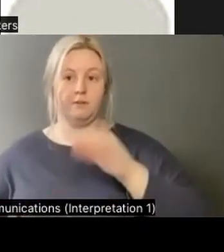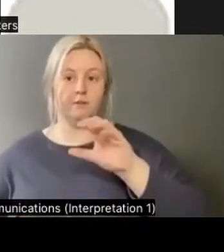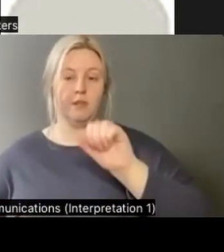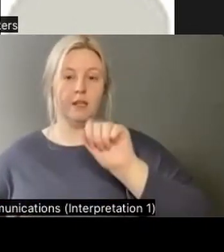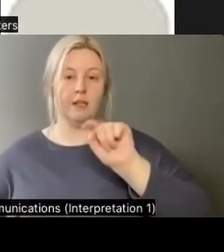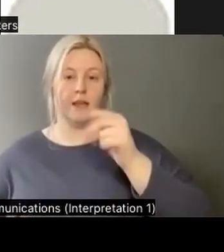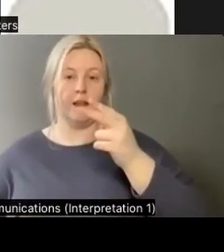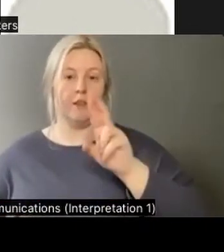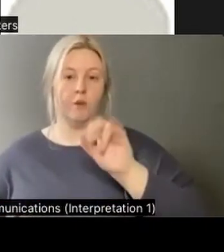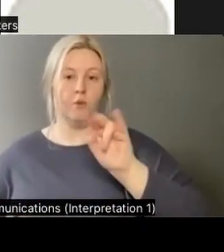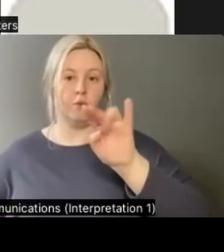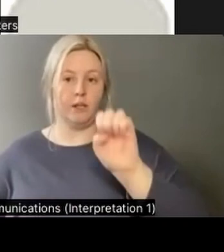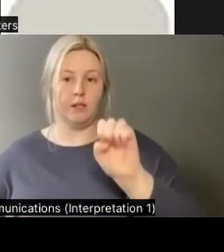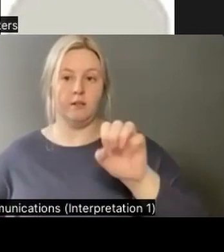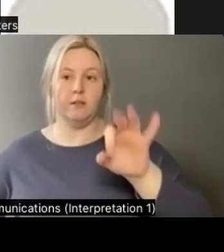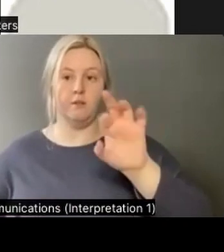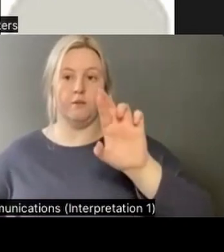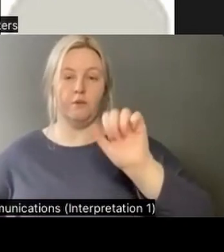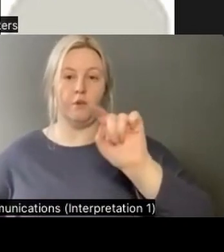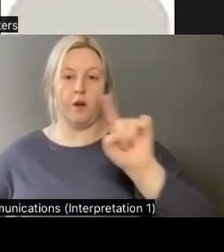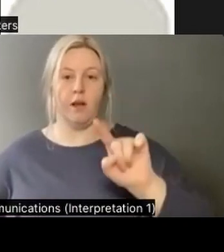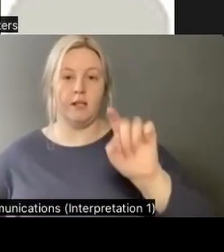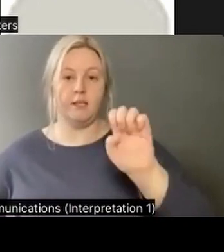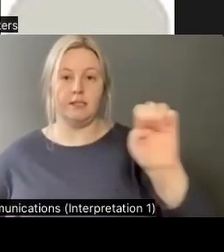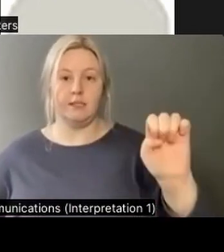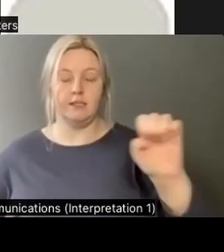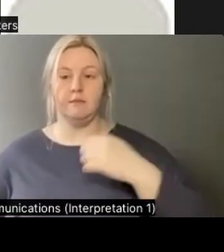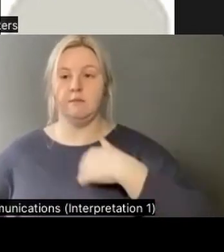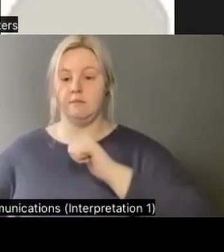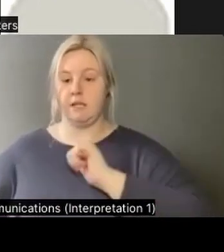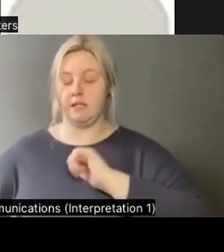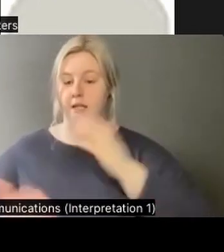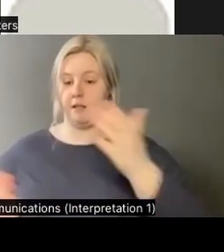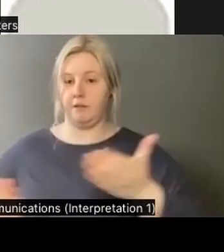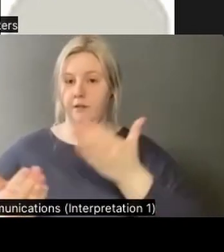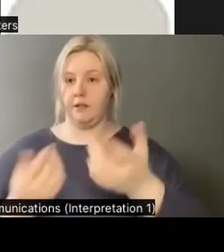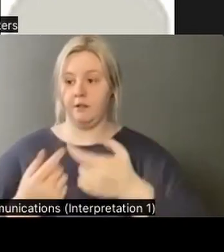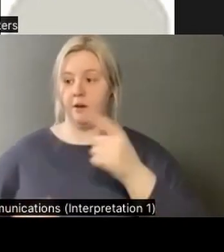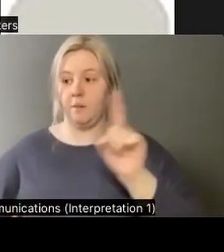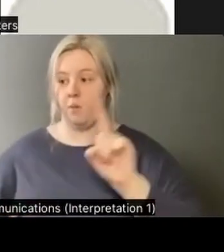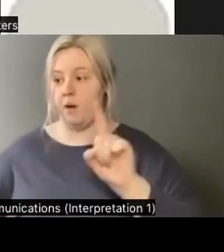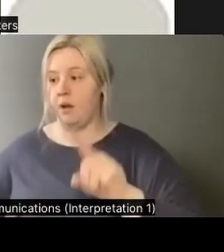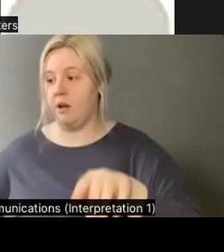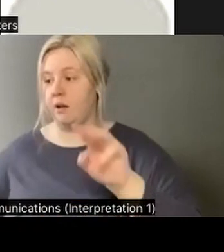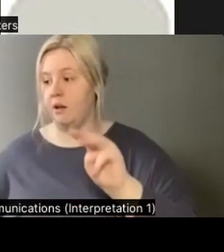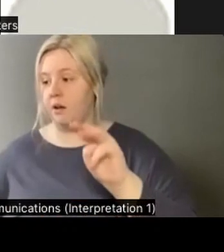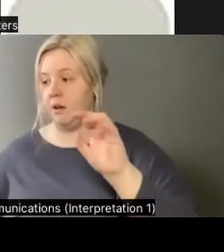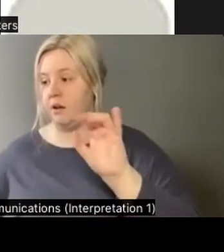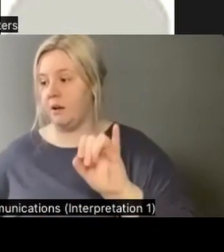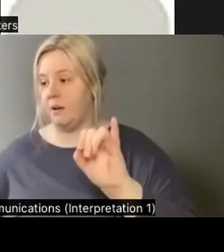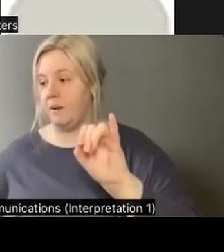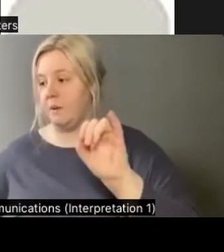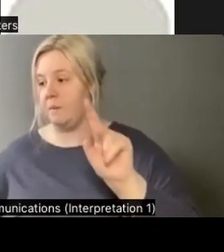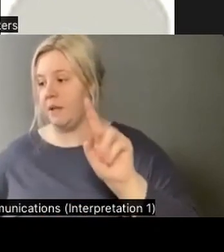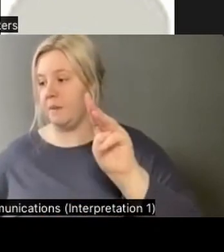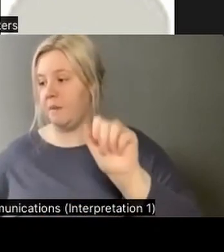Fusi. I come to the filibuster today from Mi'kmaq, the ancestral